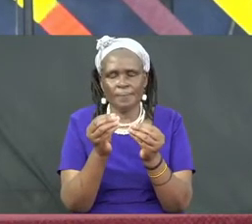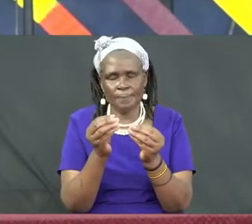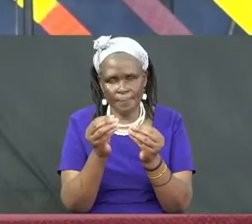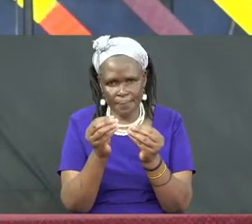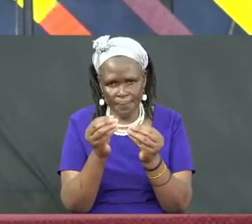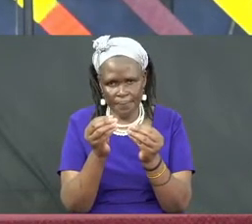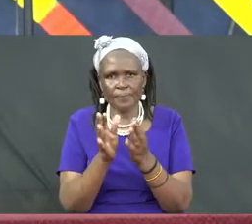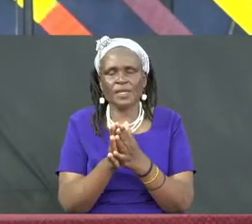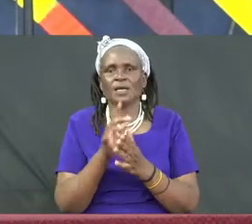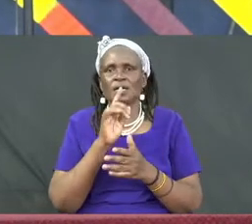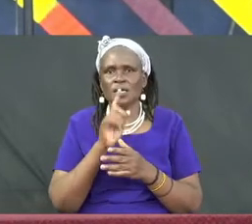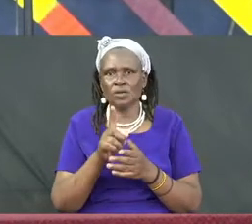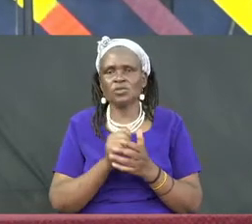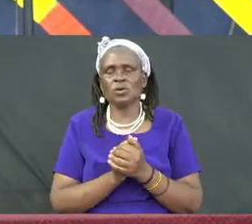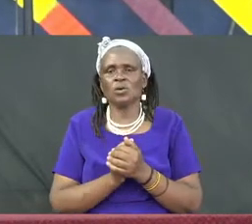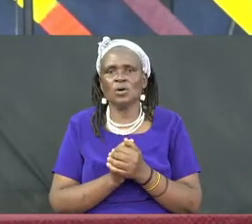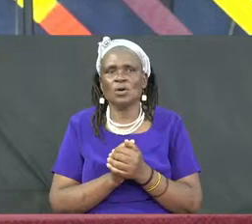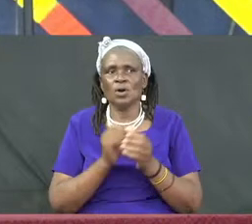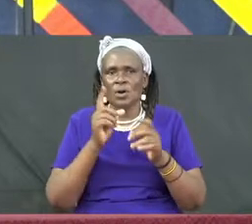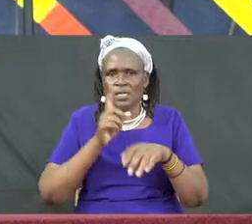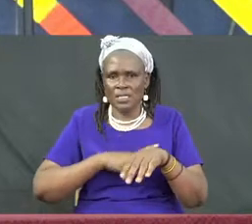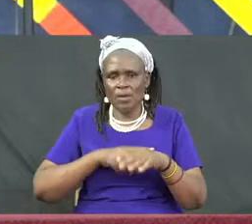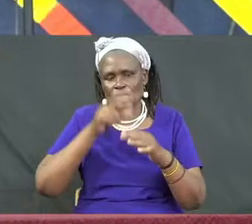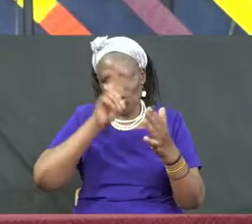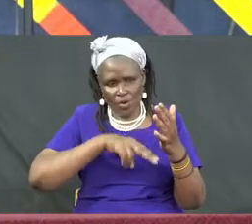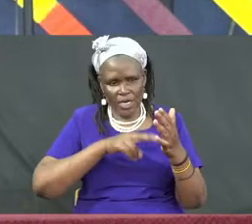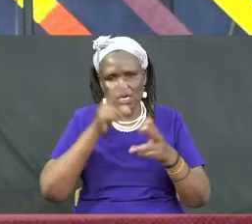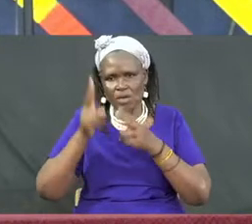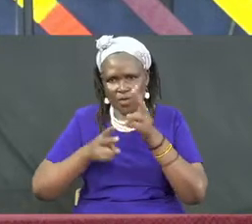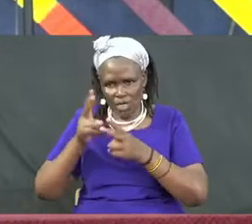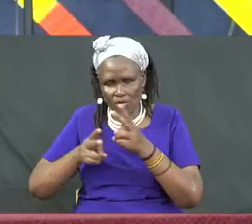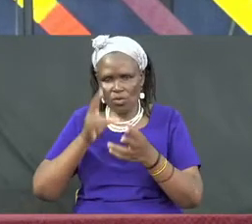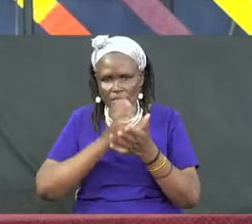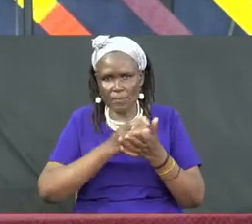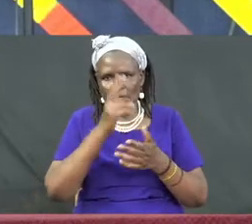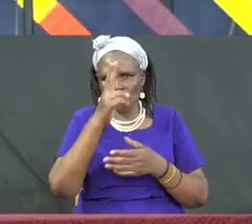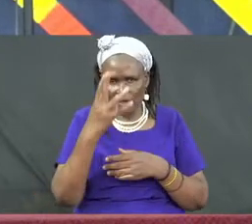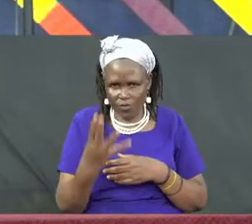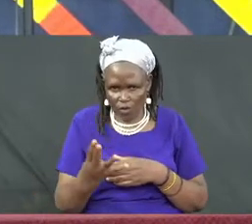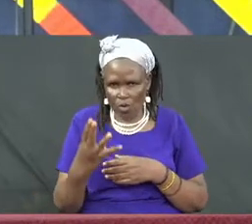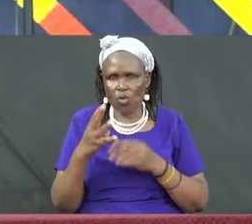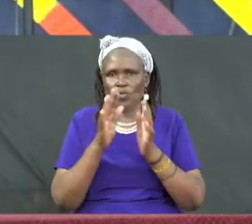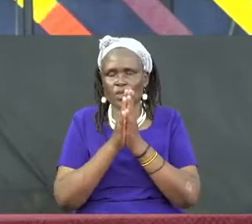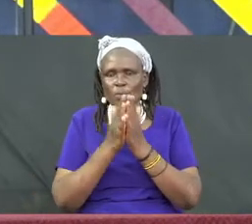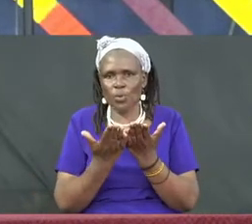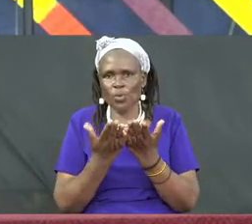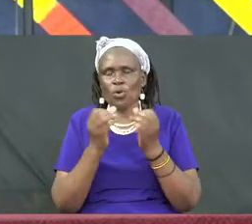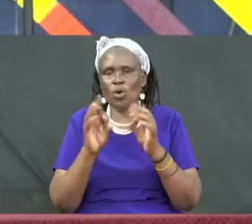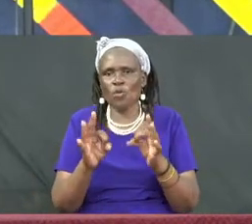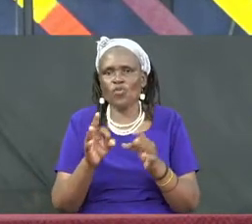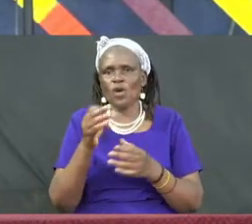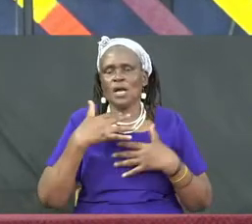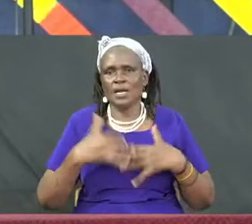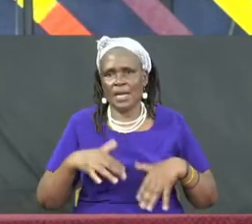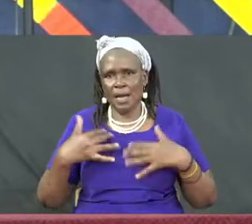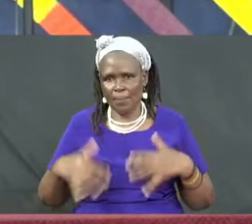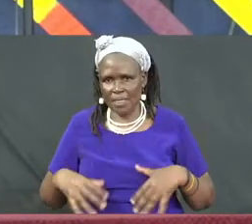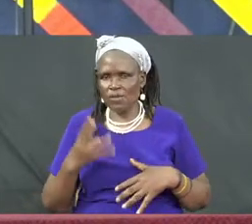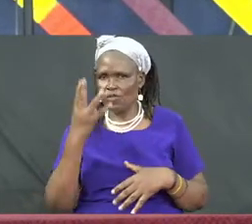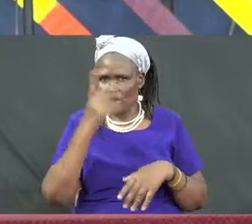And so he tries, when you read again, chapter 22, chapter 24 of the book of Numbers, four